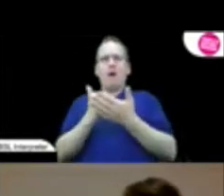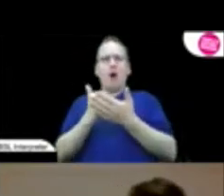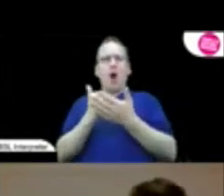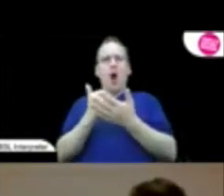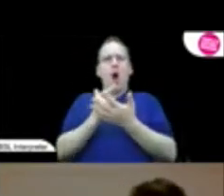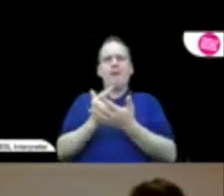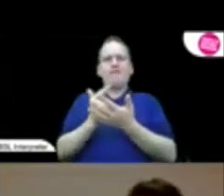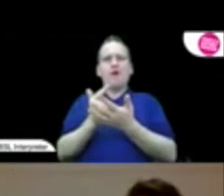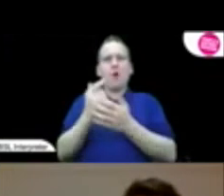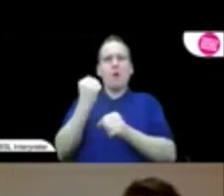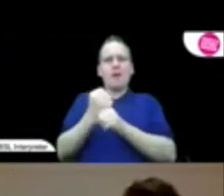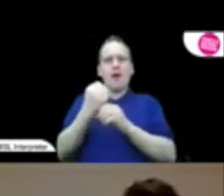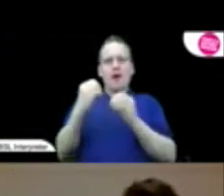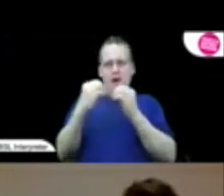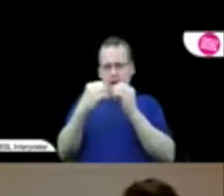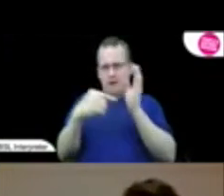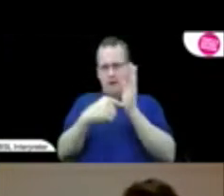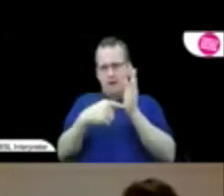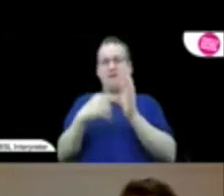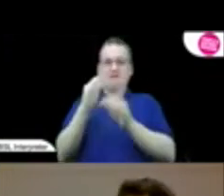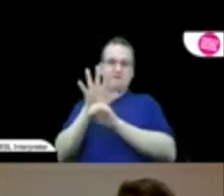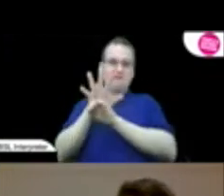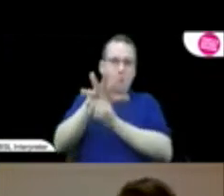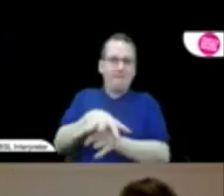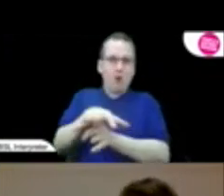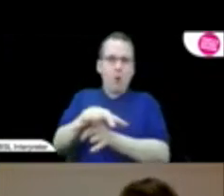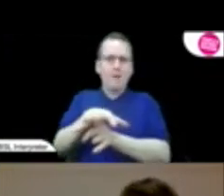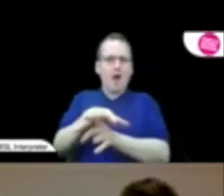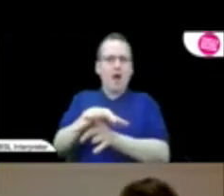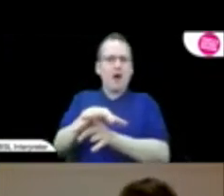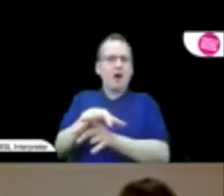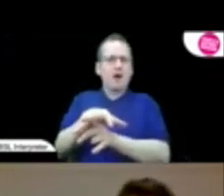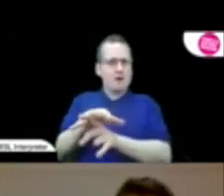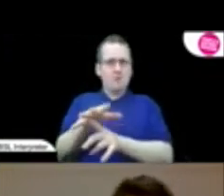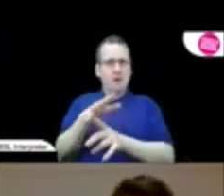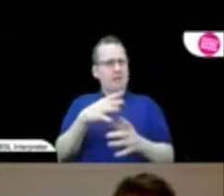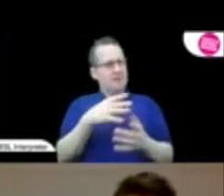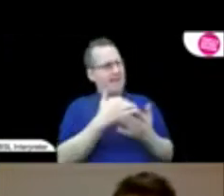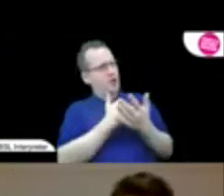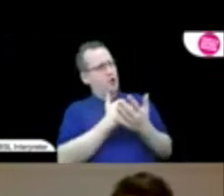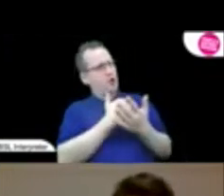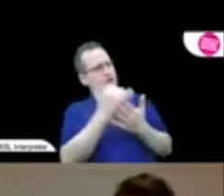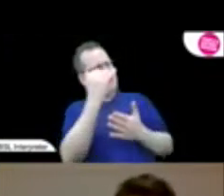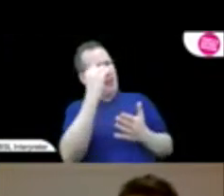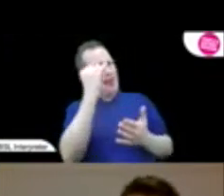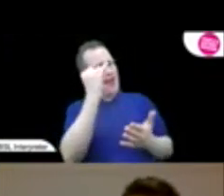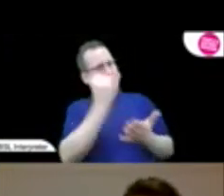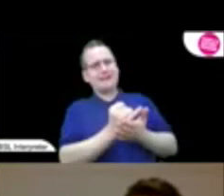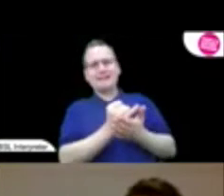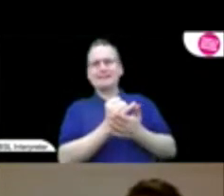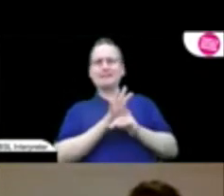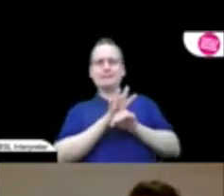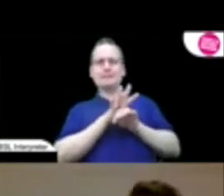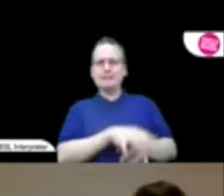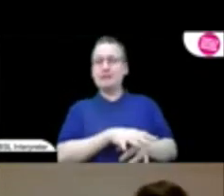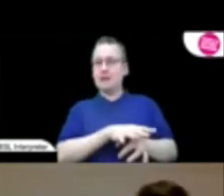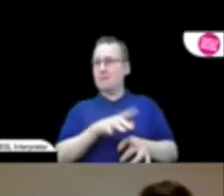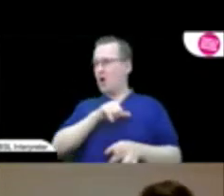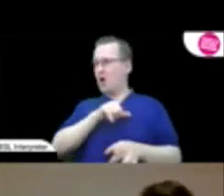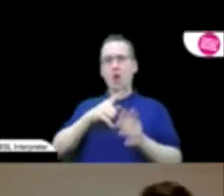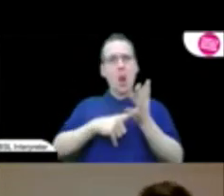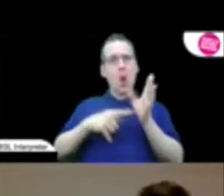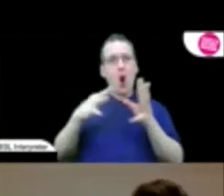So most African countries which currently criminalise homosexuality do so on the basis of laws that